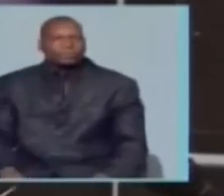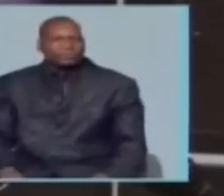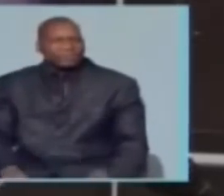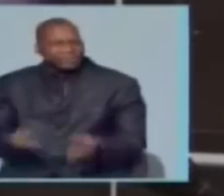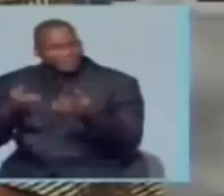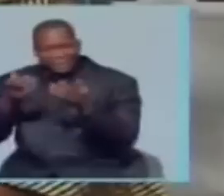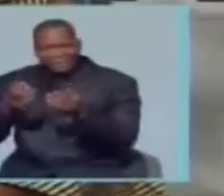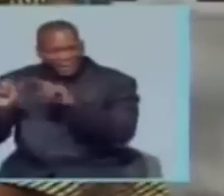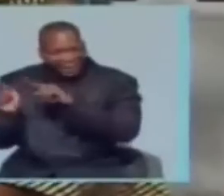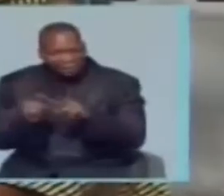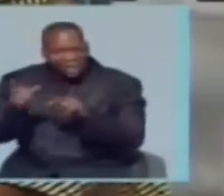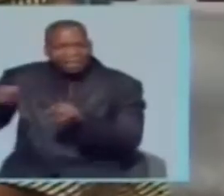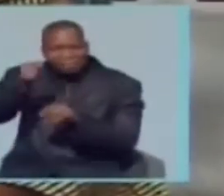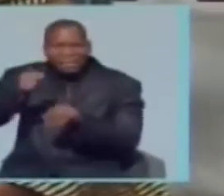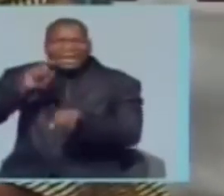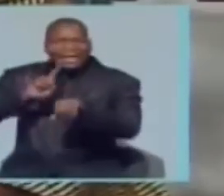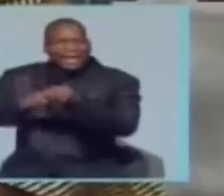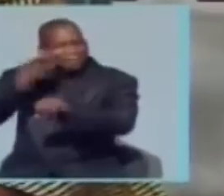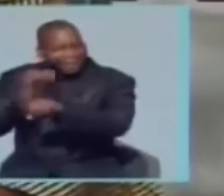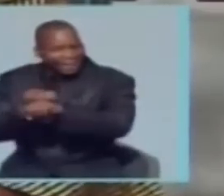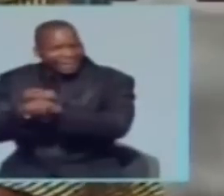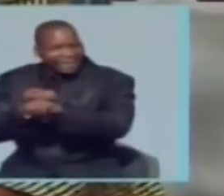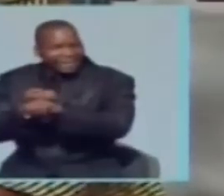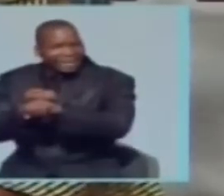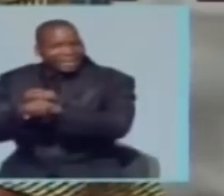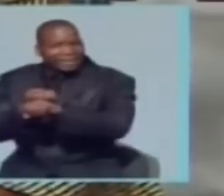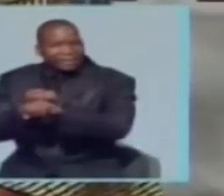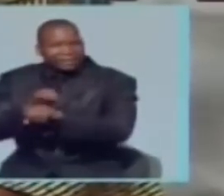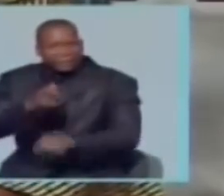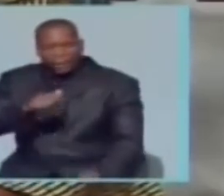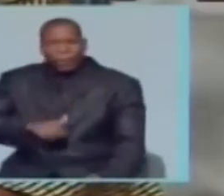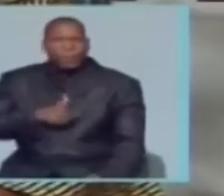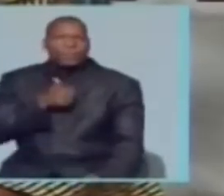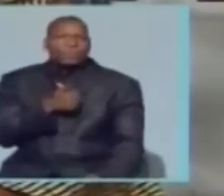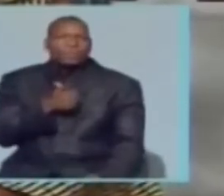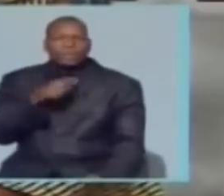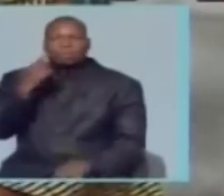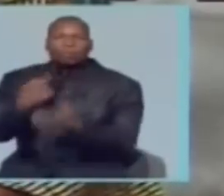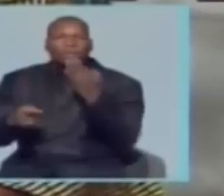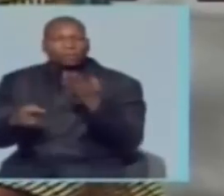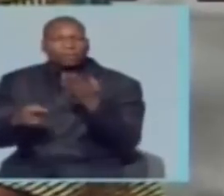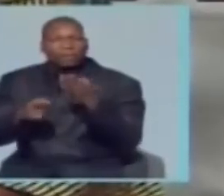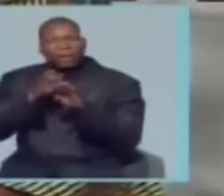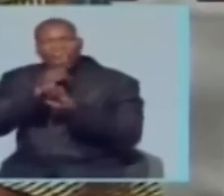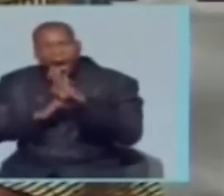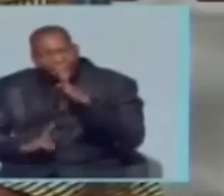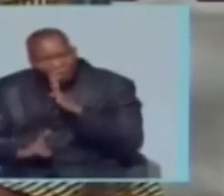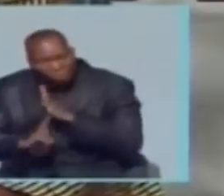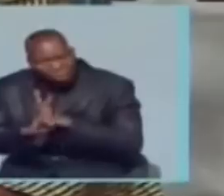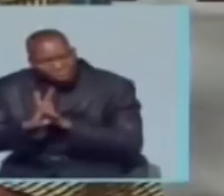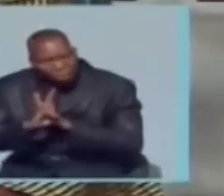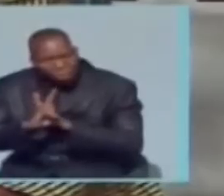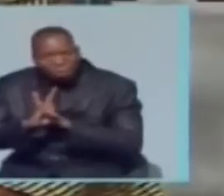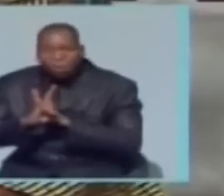for you? Well, for me personally, I can only say that I'm very, very humbled and grateful for the